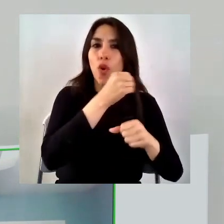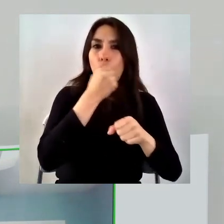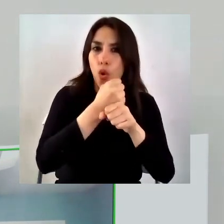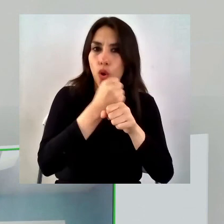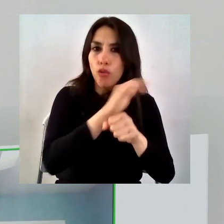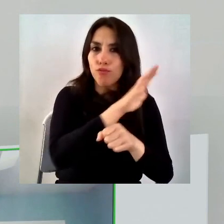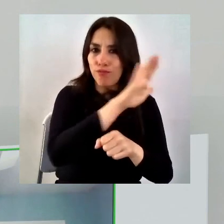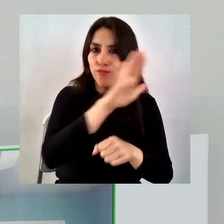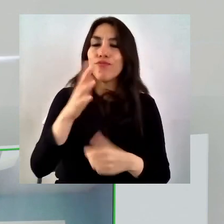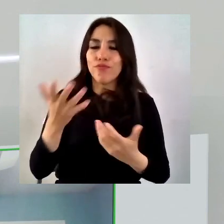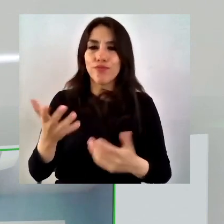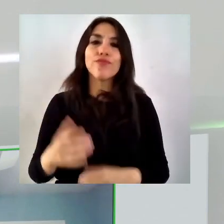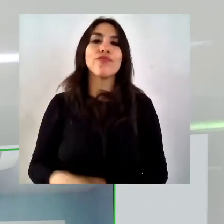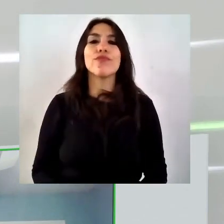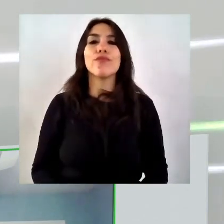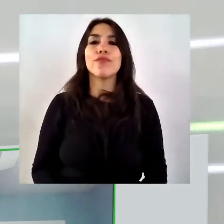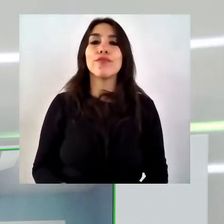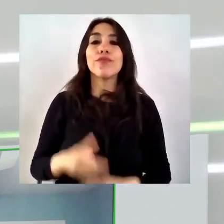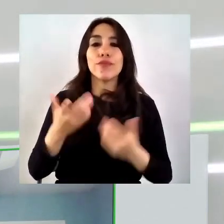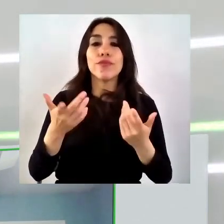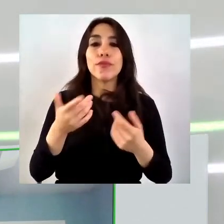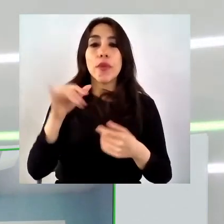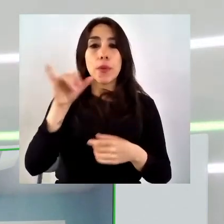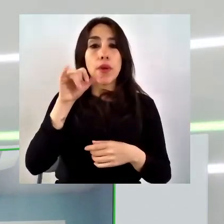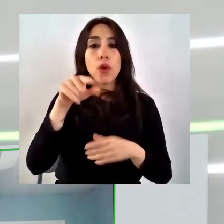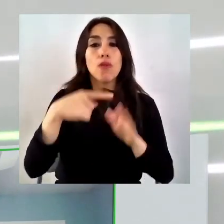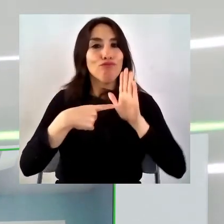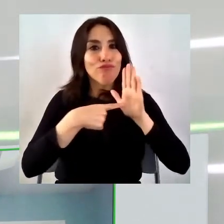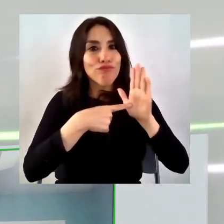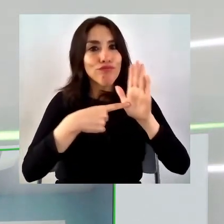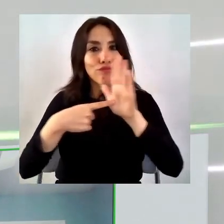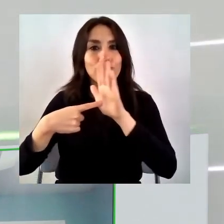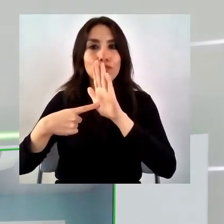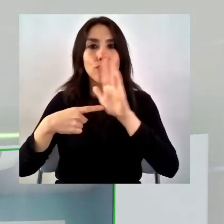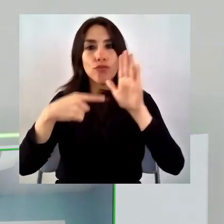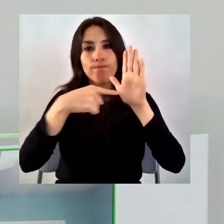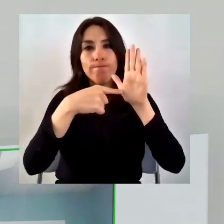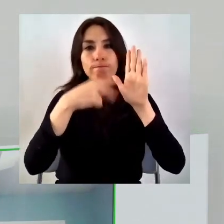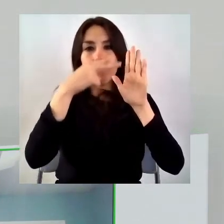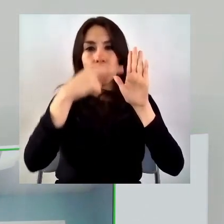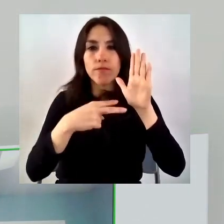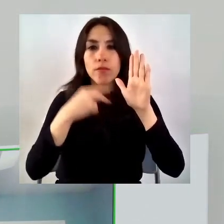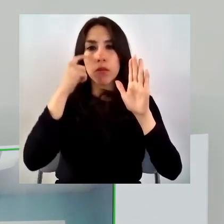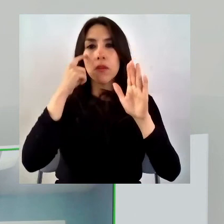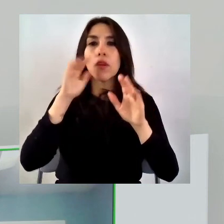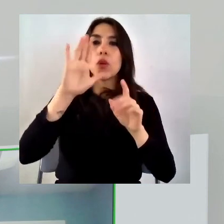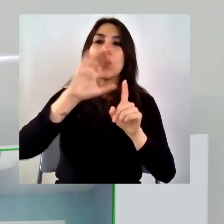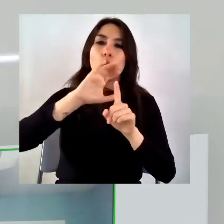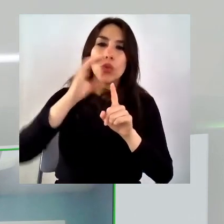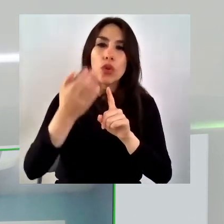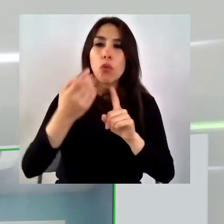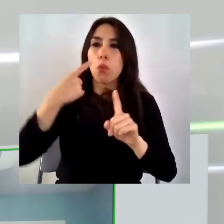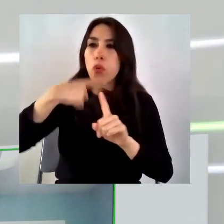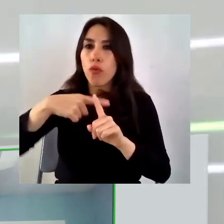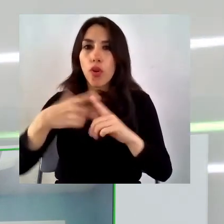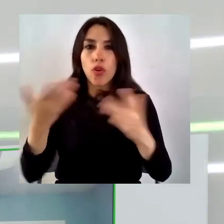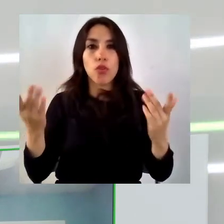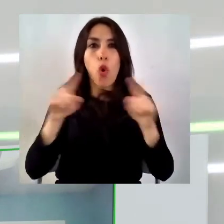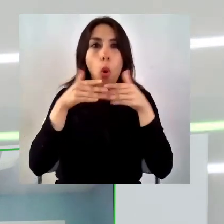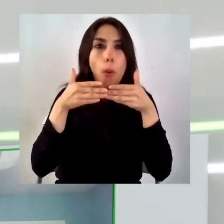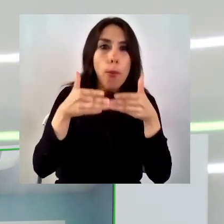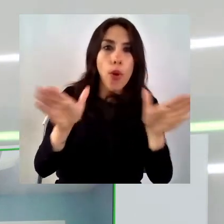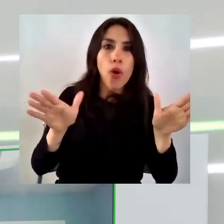that positive culture of openness and engagement among especially the employees who are